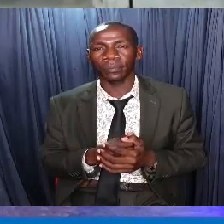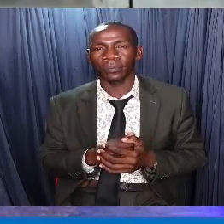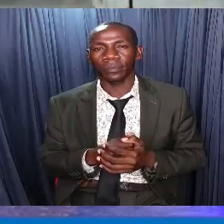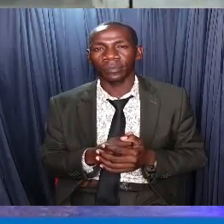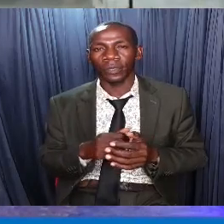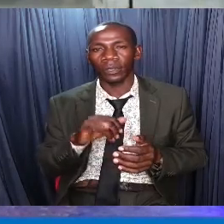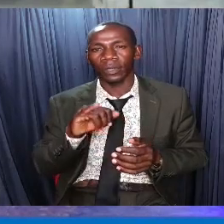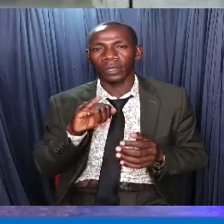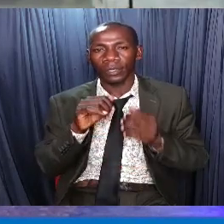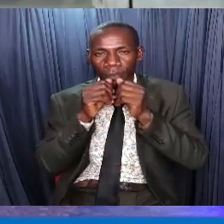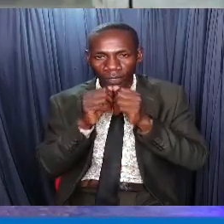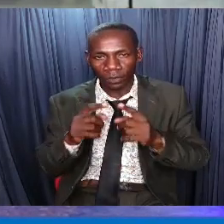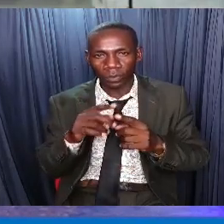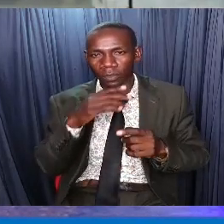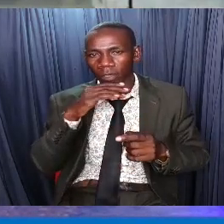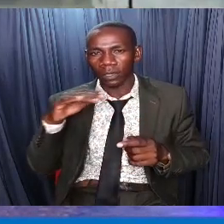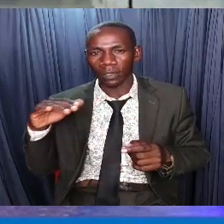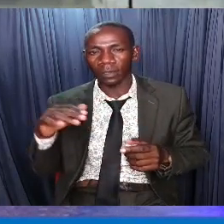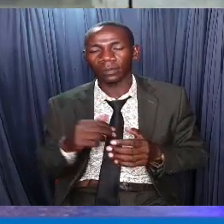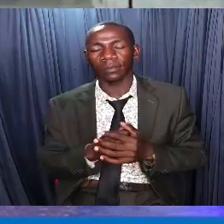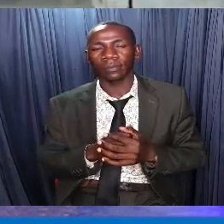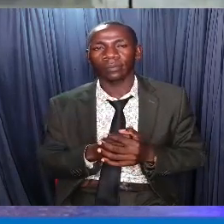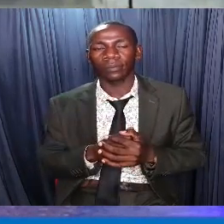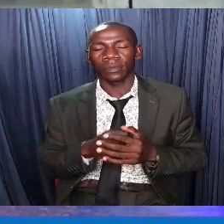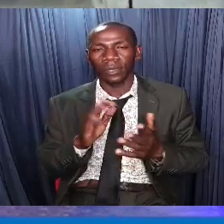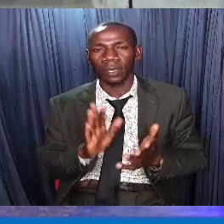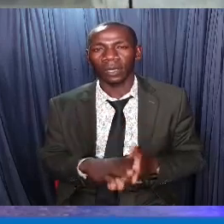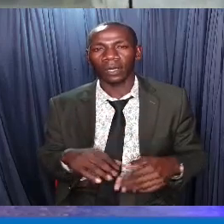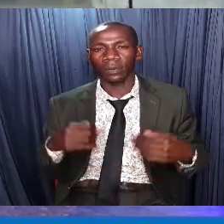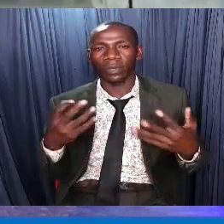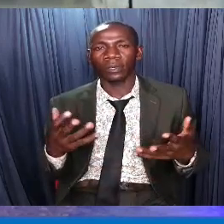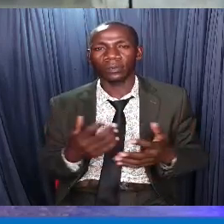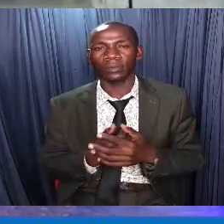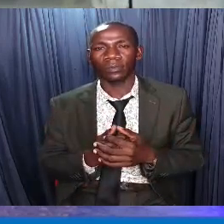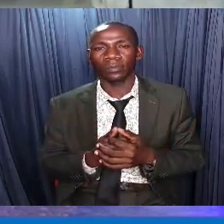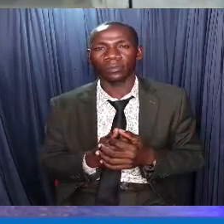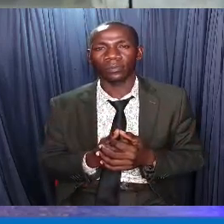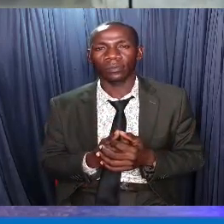Ni baraka kwa mwana. It's a blessing to the child. Hallelujah. Hallelujah.